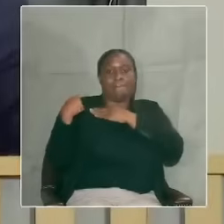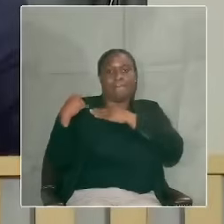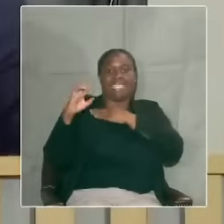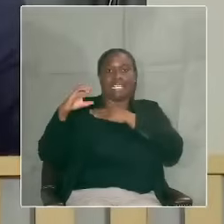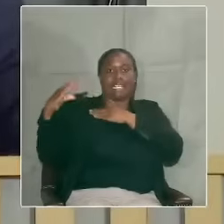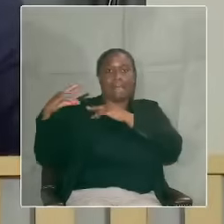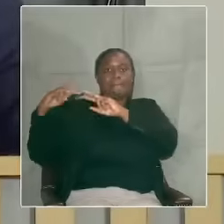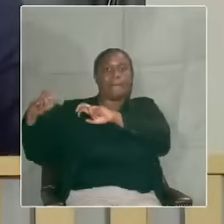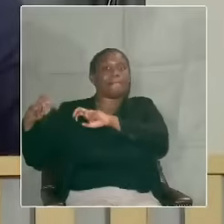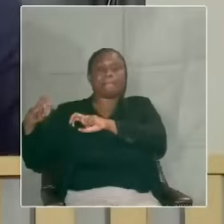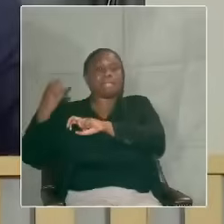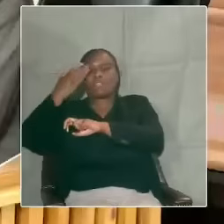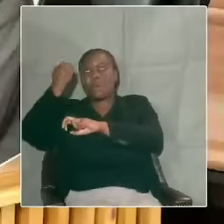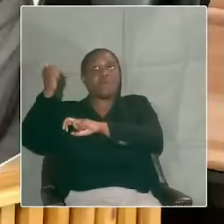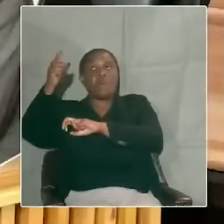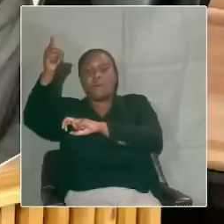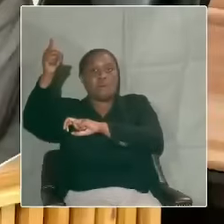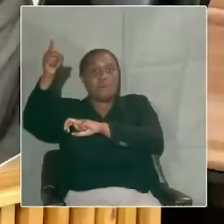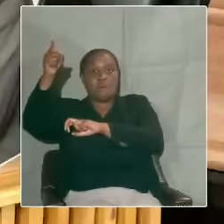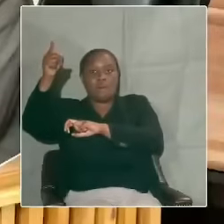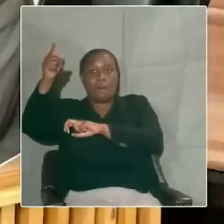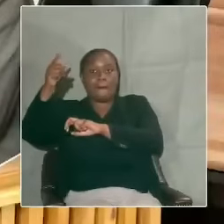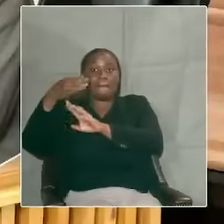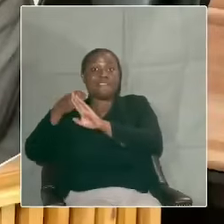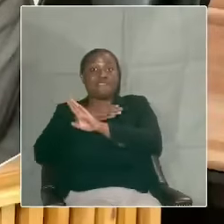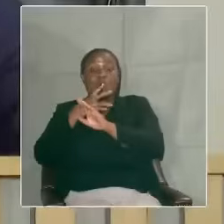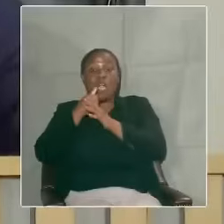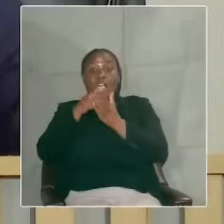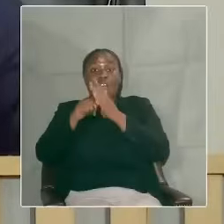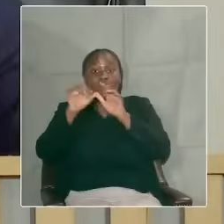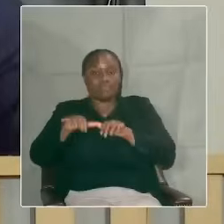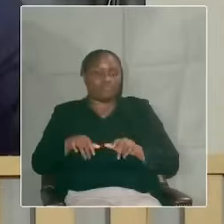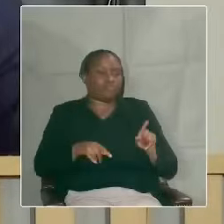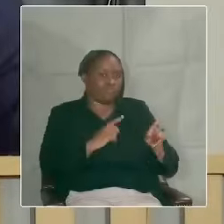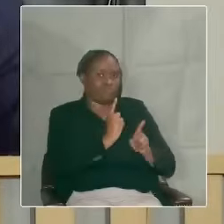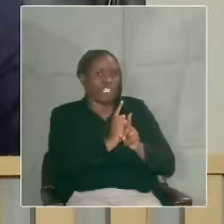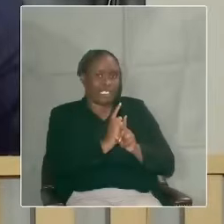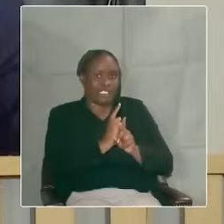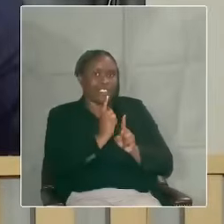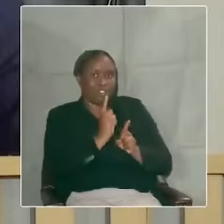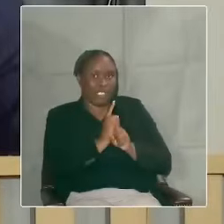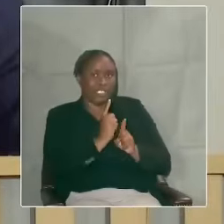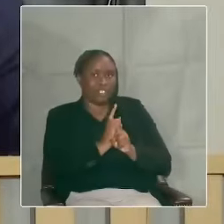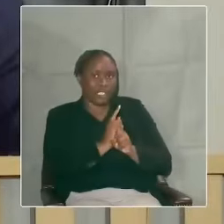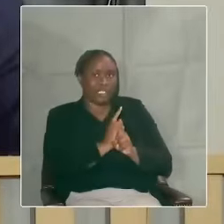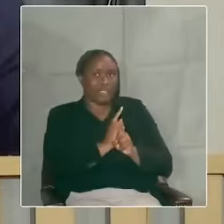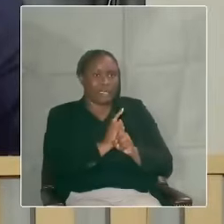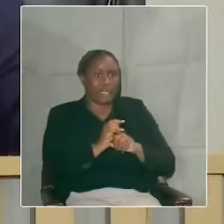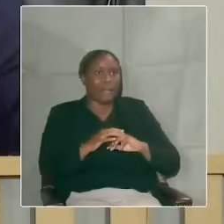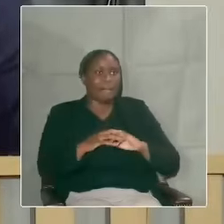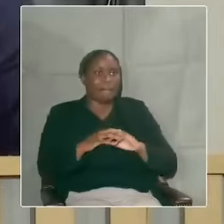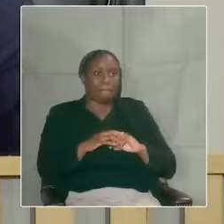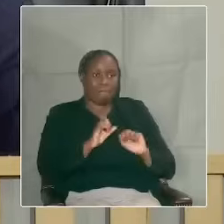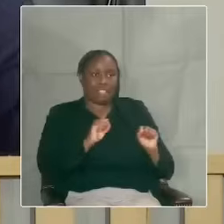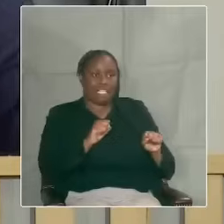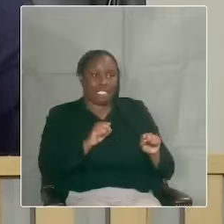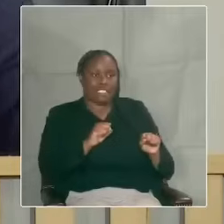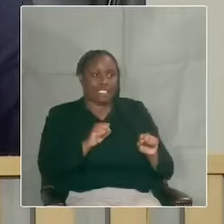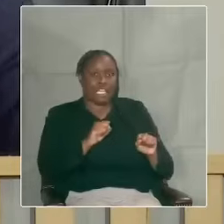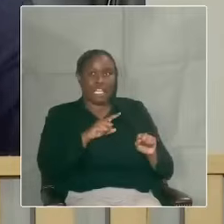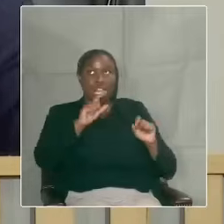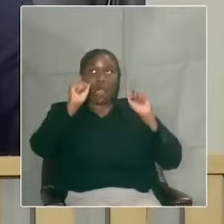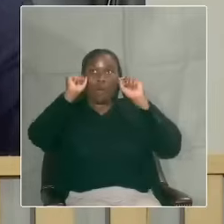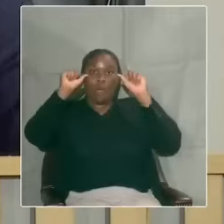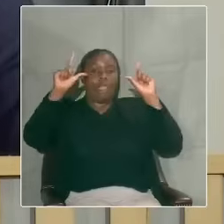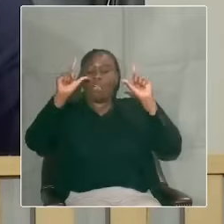prior to him writing that letter. That is correct, Commissioners. Yes, he might not have been